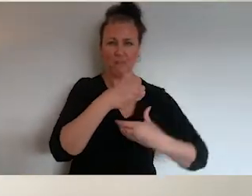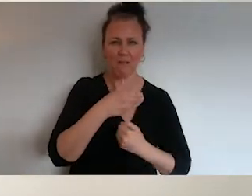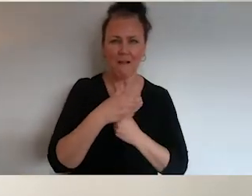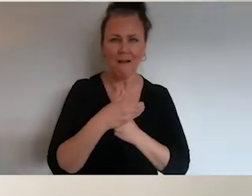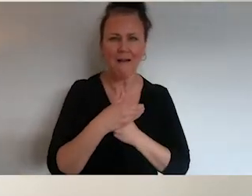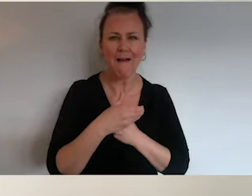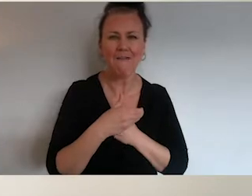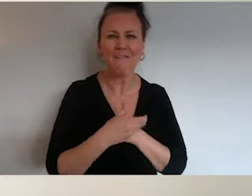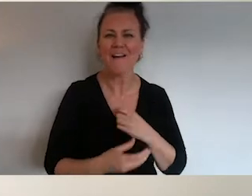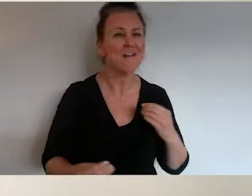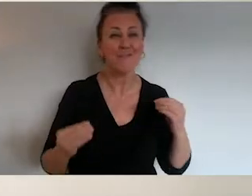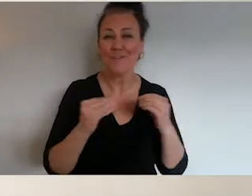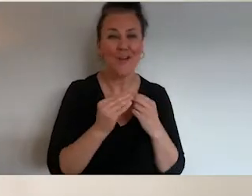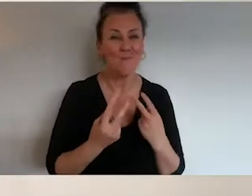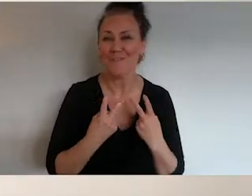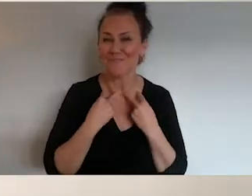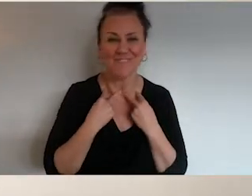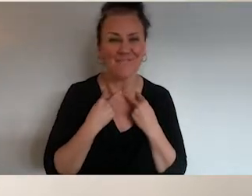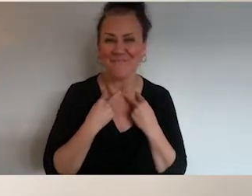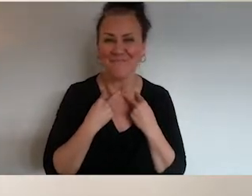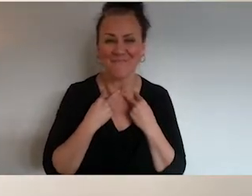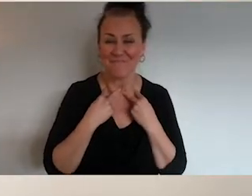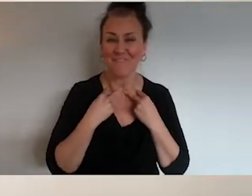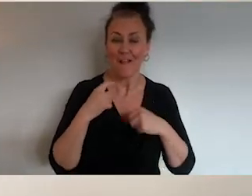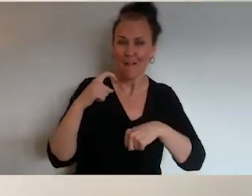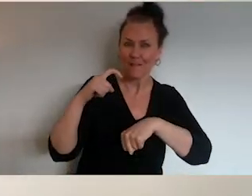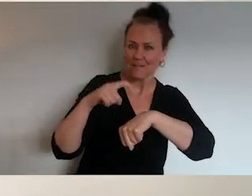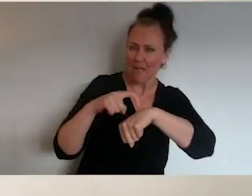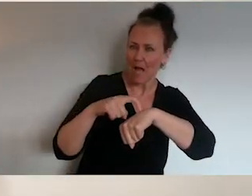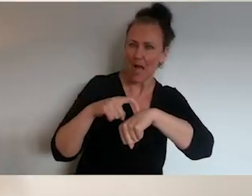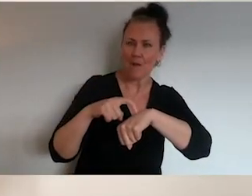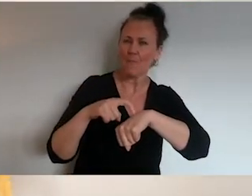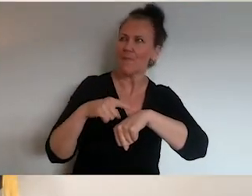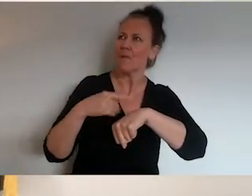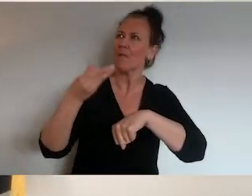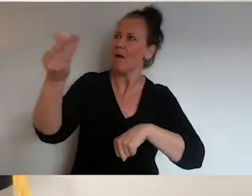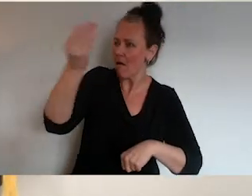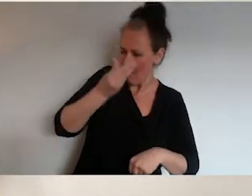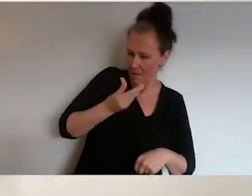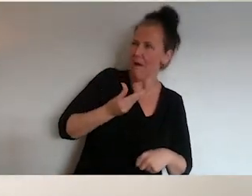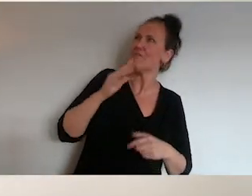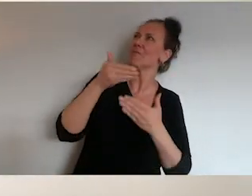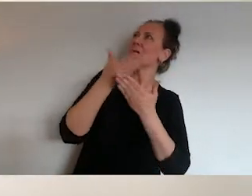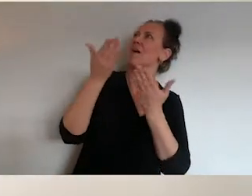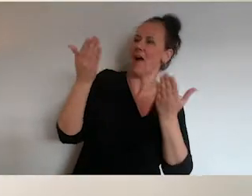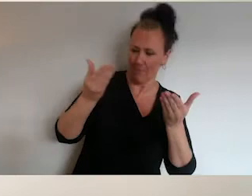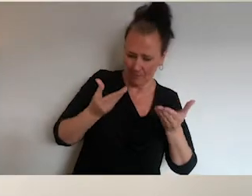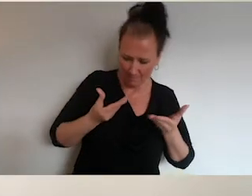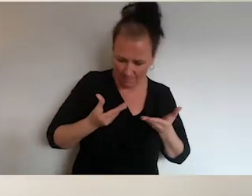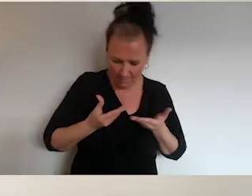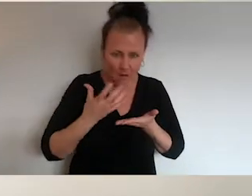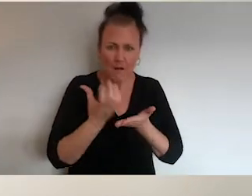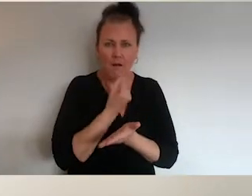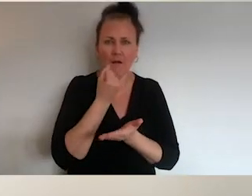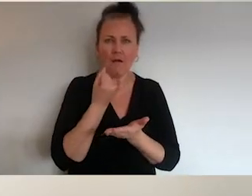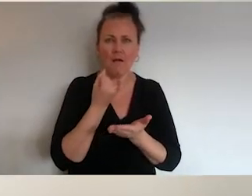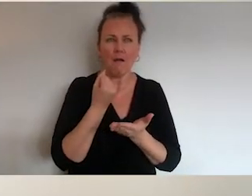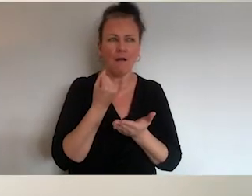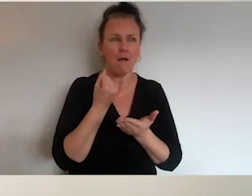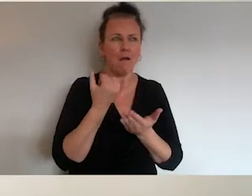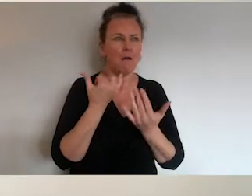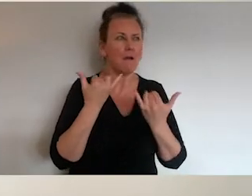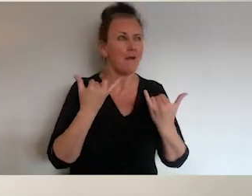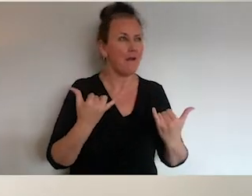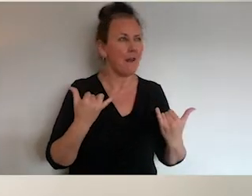love. We're no longer trapped inside. Time, truly a gift from the heavens, I'd say. Now that the world sees us for who